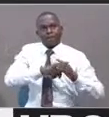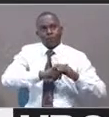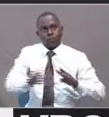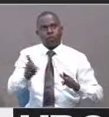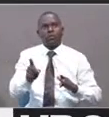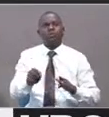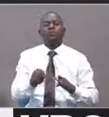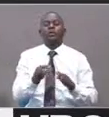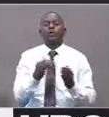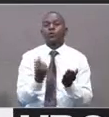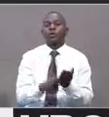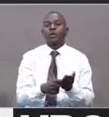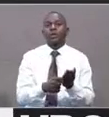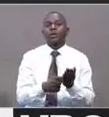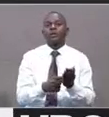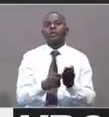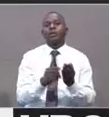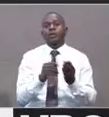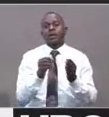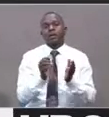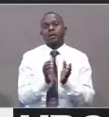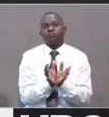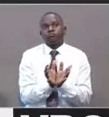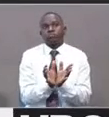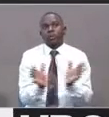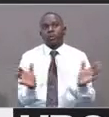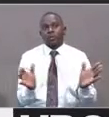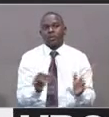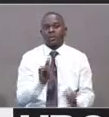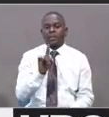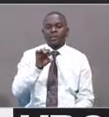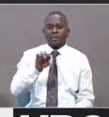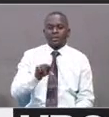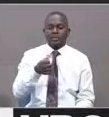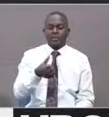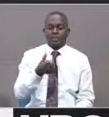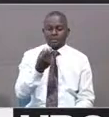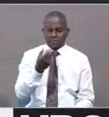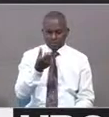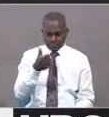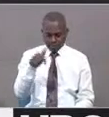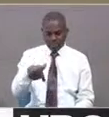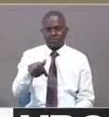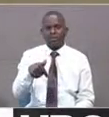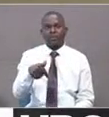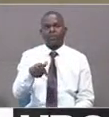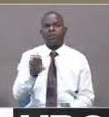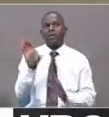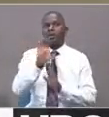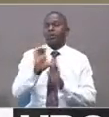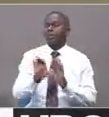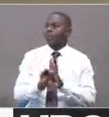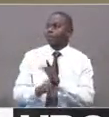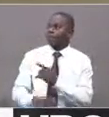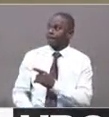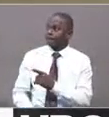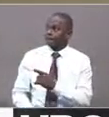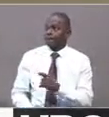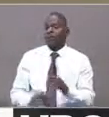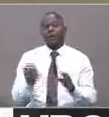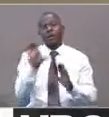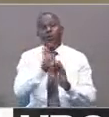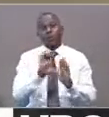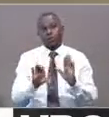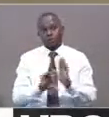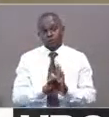Uganda became a republic in 1967 under the Pigeonhole Constitution. But because the